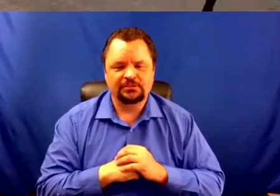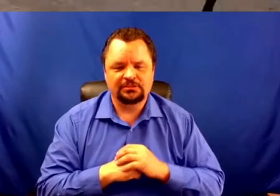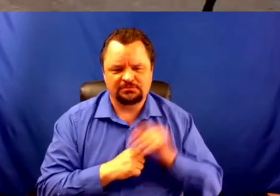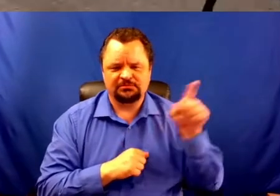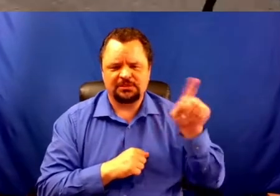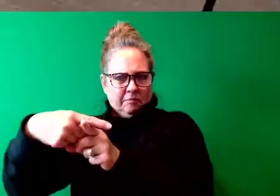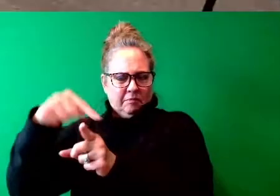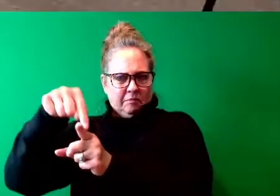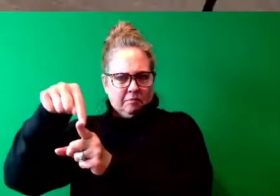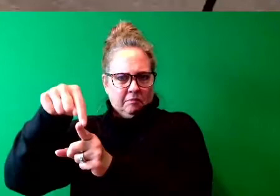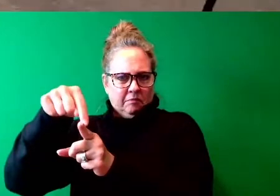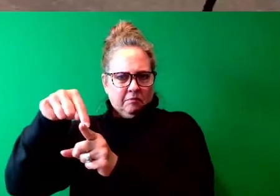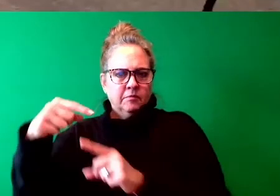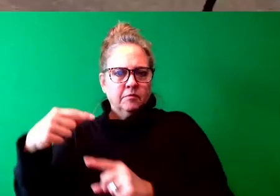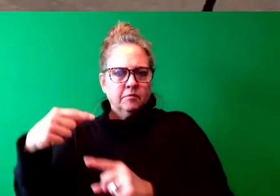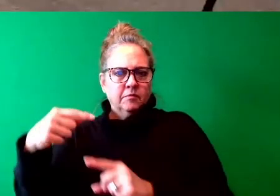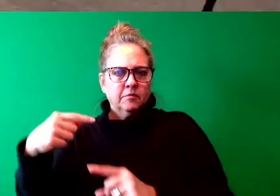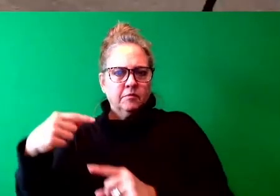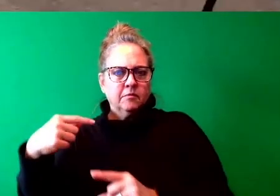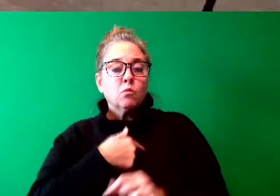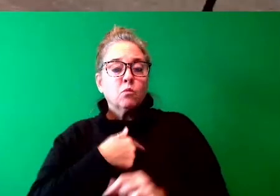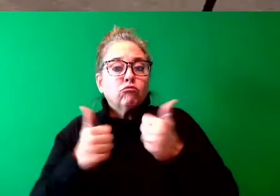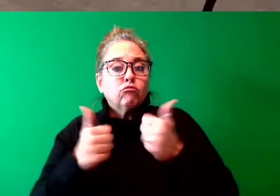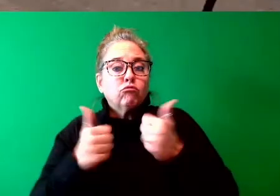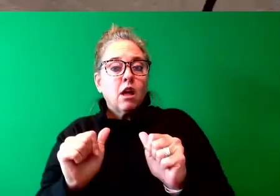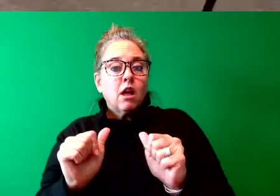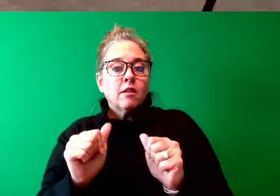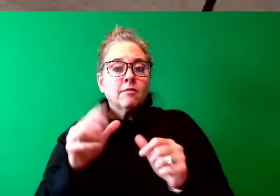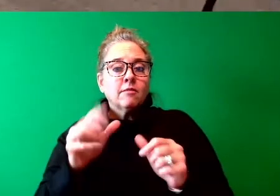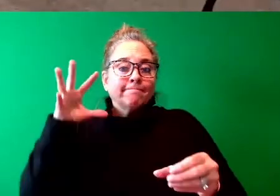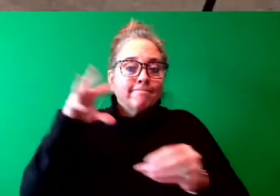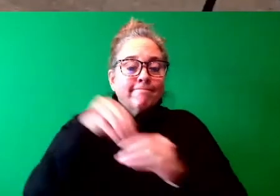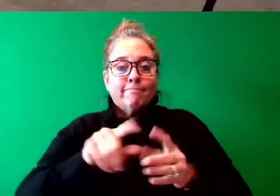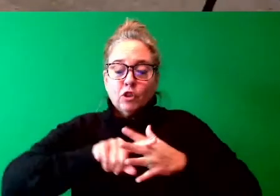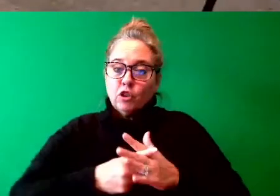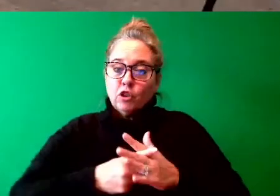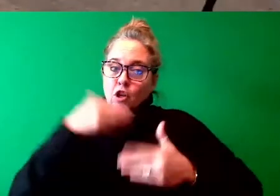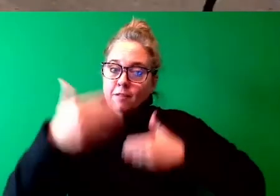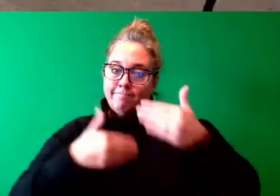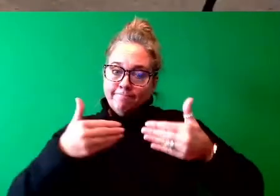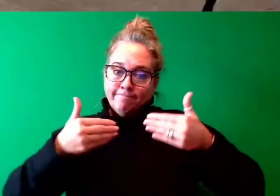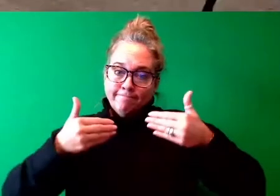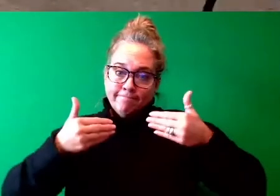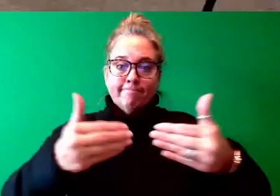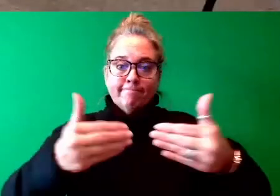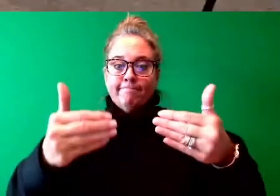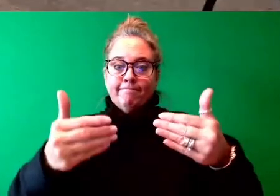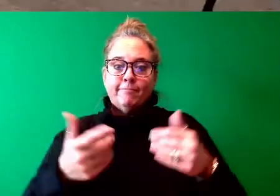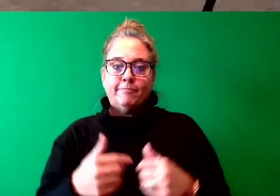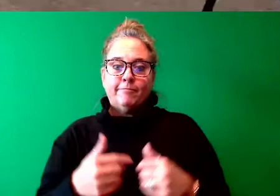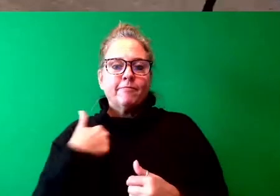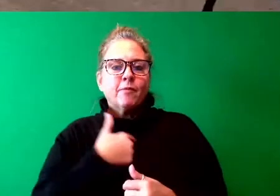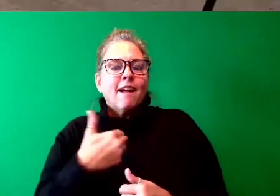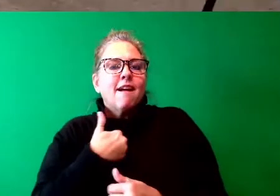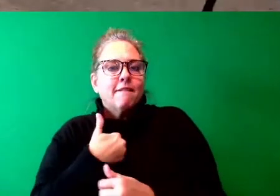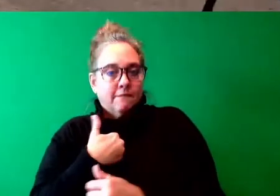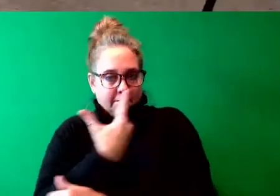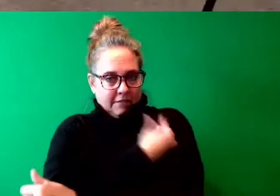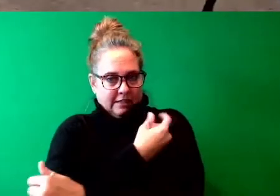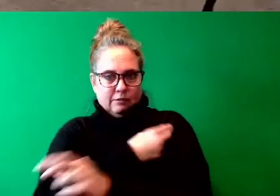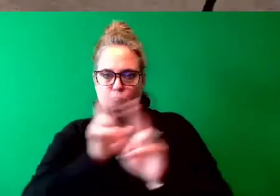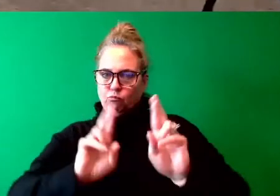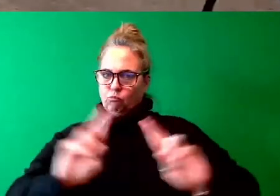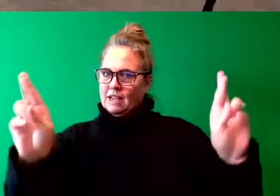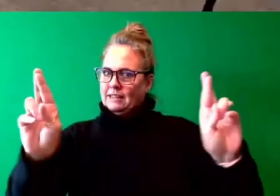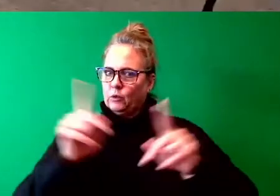but we are really trying to be strong out of the gate, as we have been when we have vaccine supplies, to